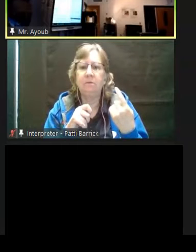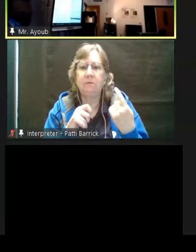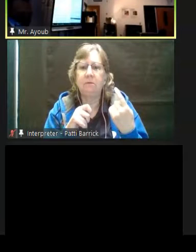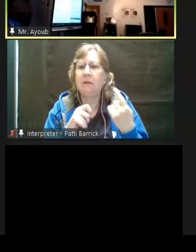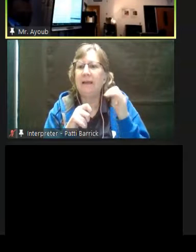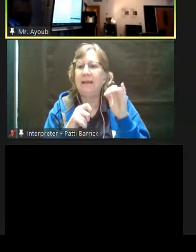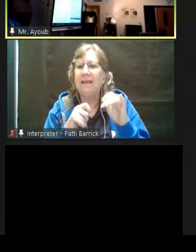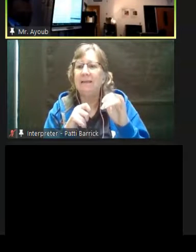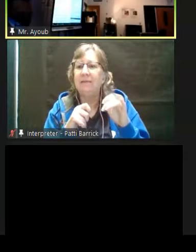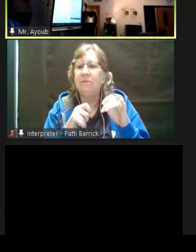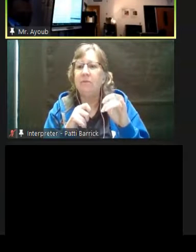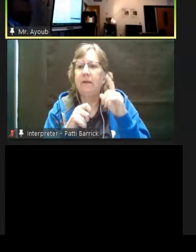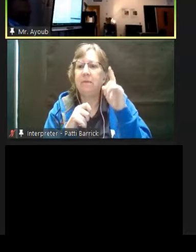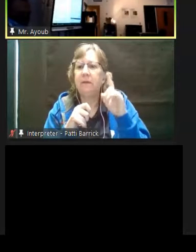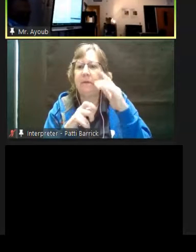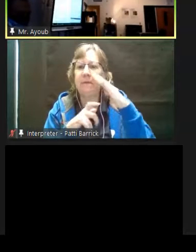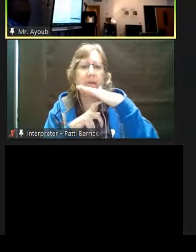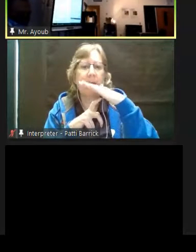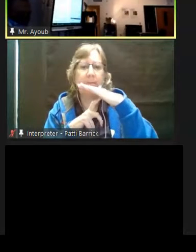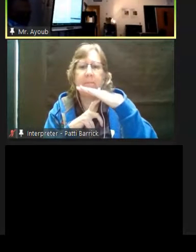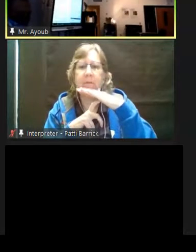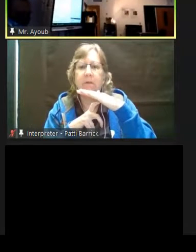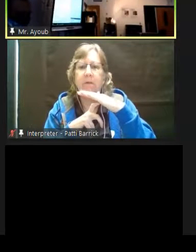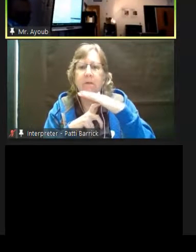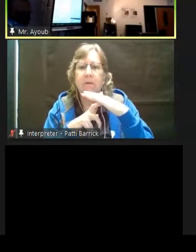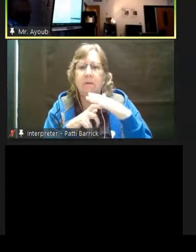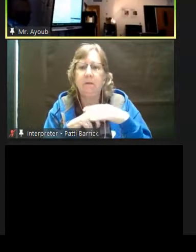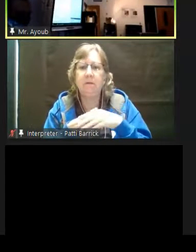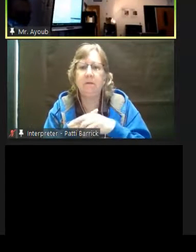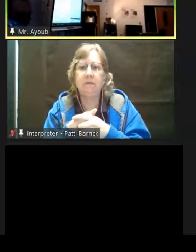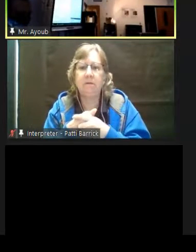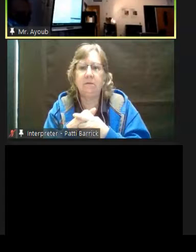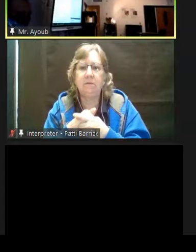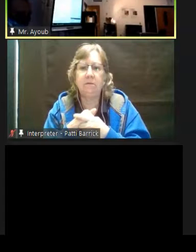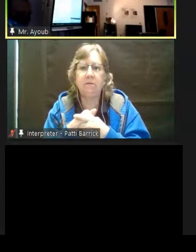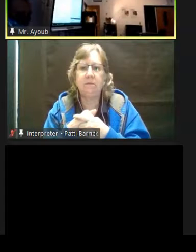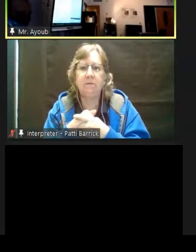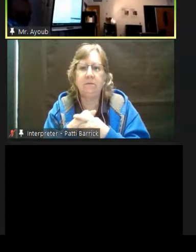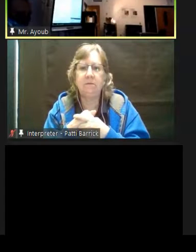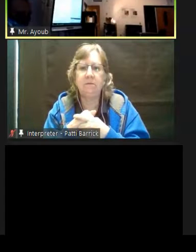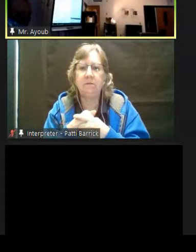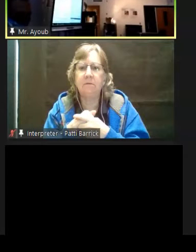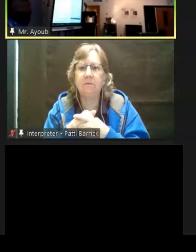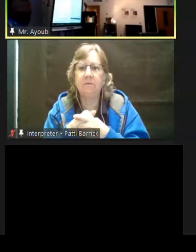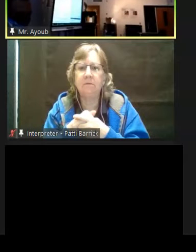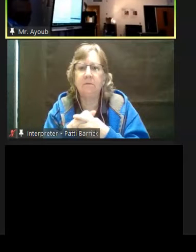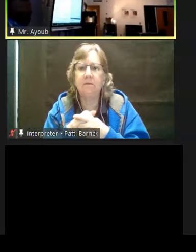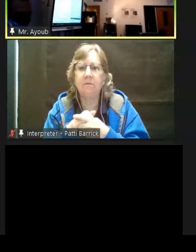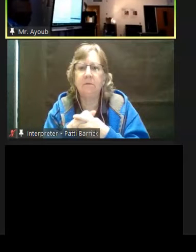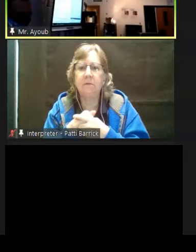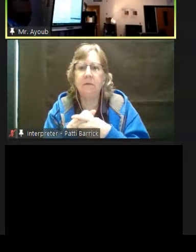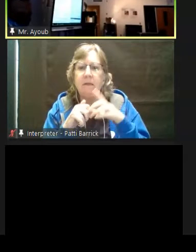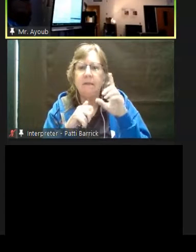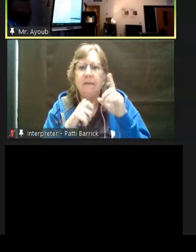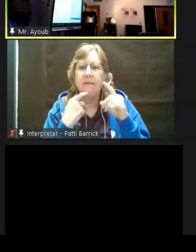That's your line 1 right there. That's where your first error is. So basically what it's saying is doc type